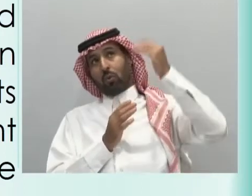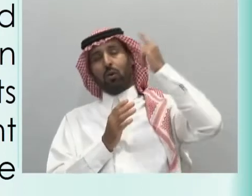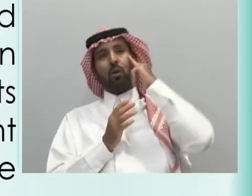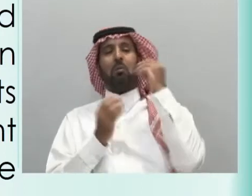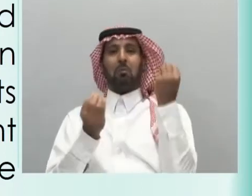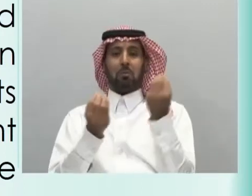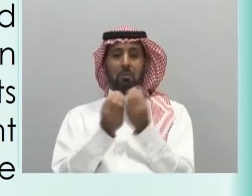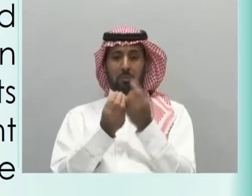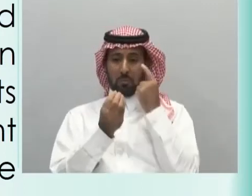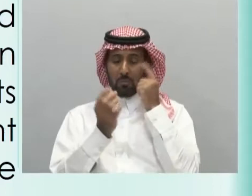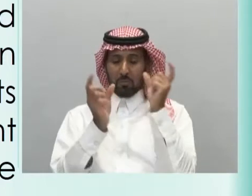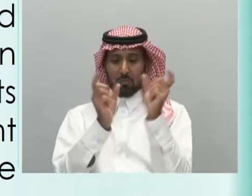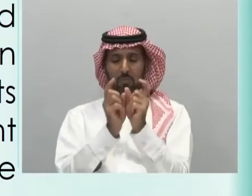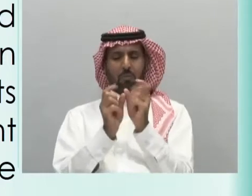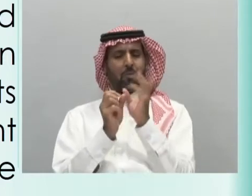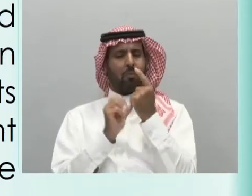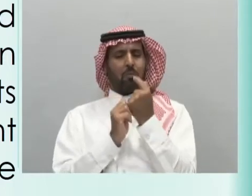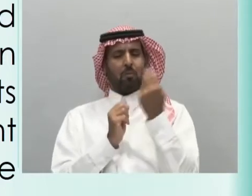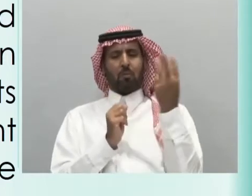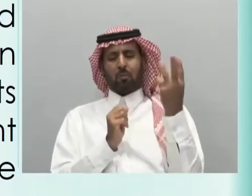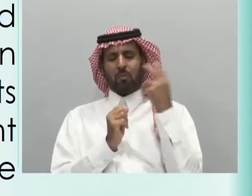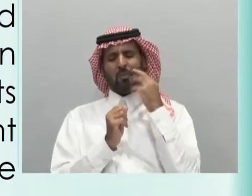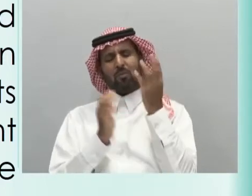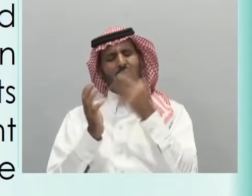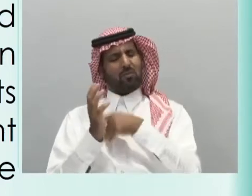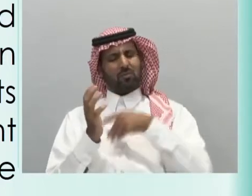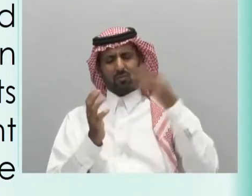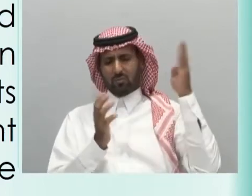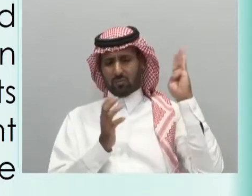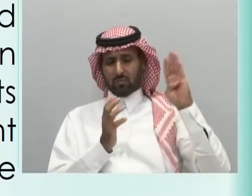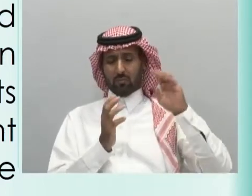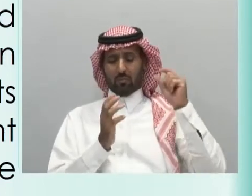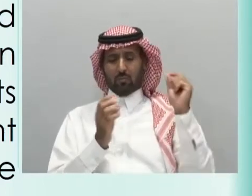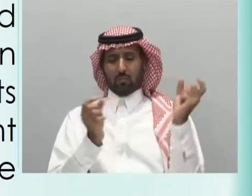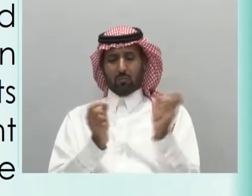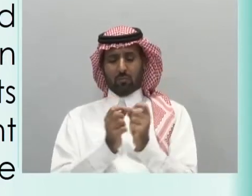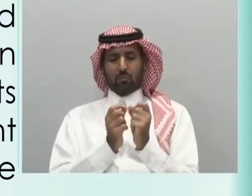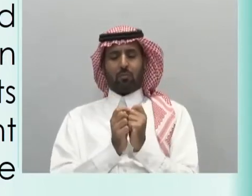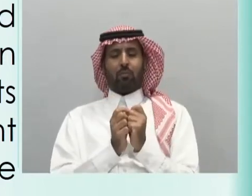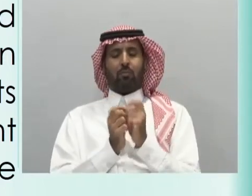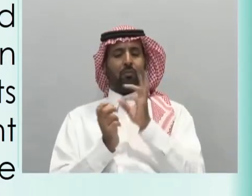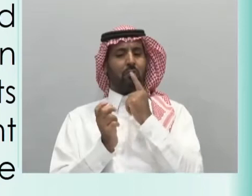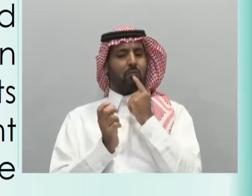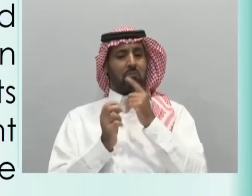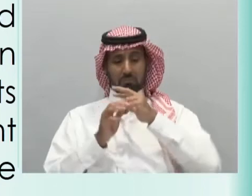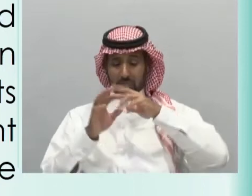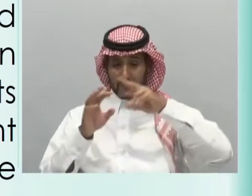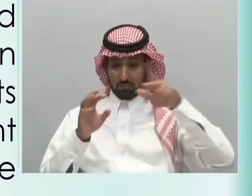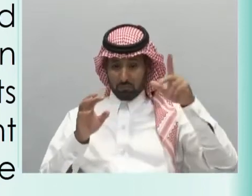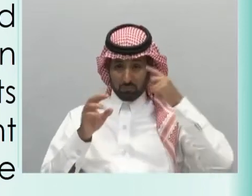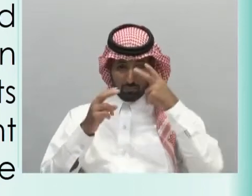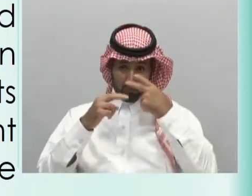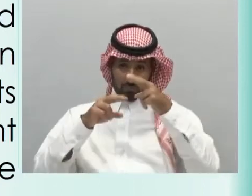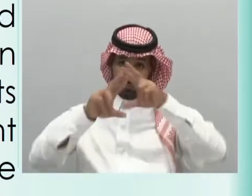together by 4 miles, 6 kilometers, of wooden catwalks. This very unusual setting